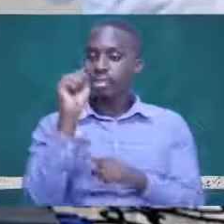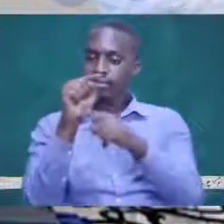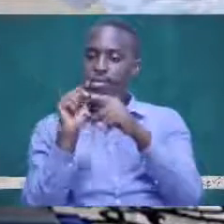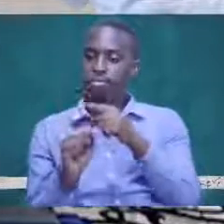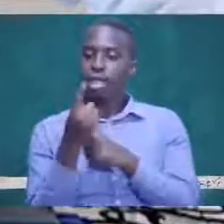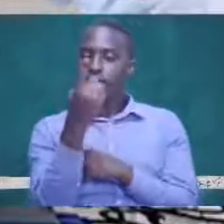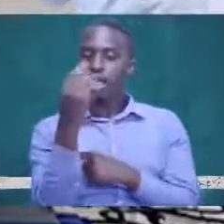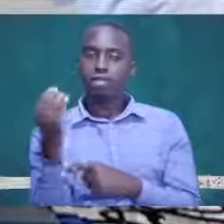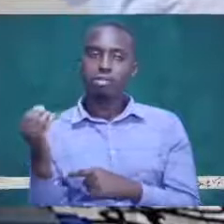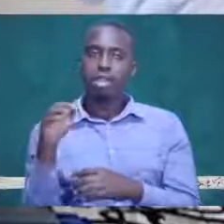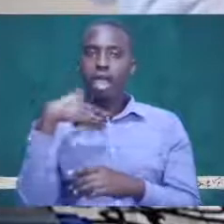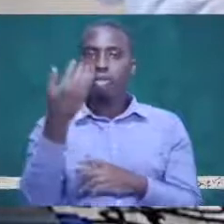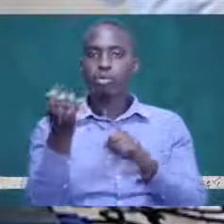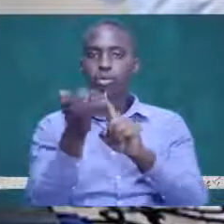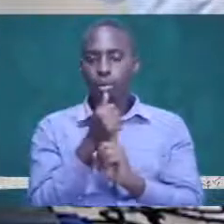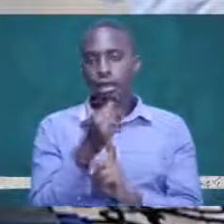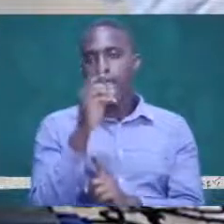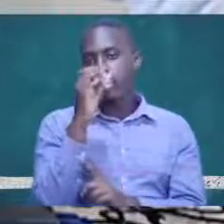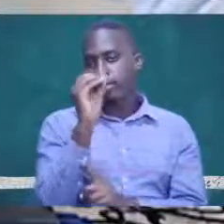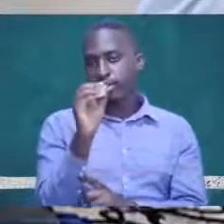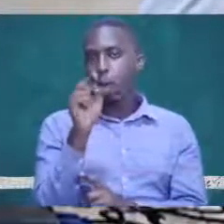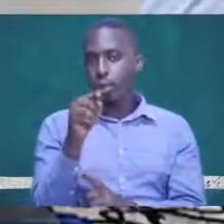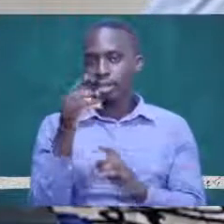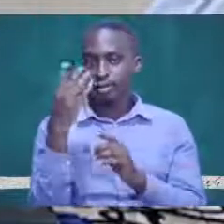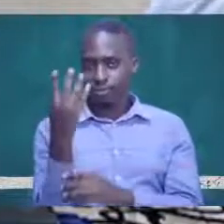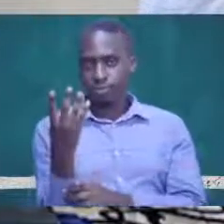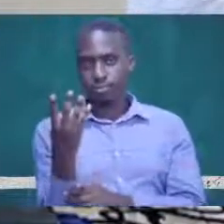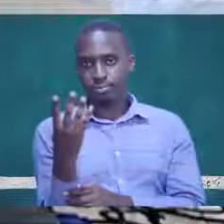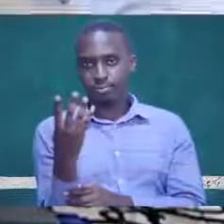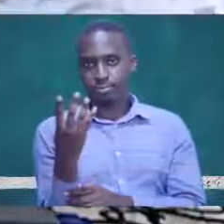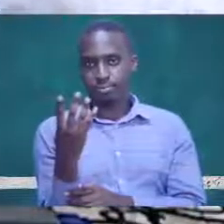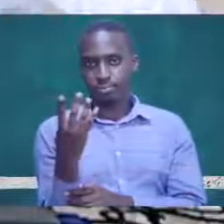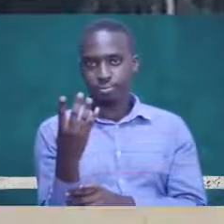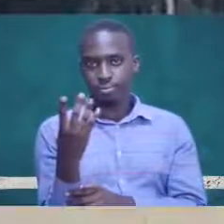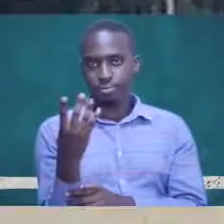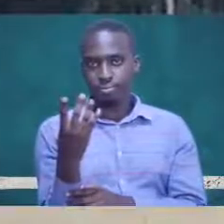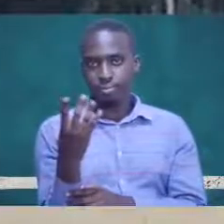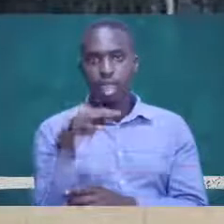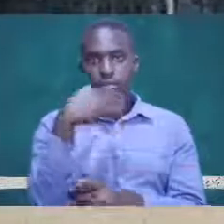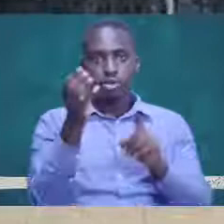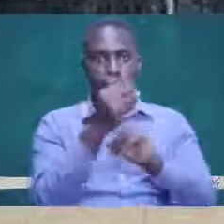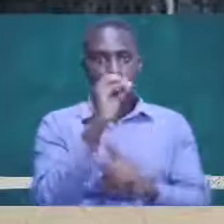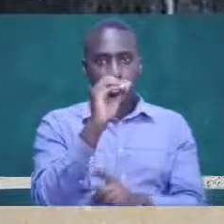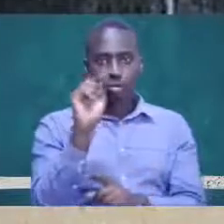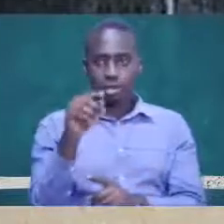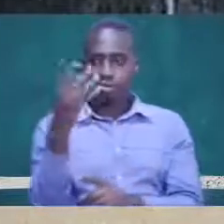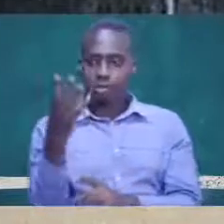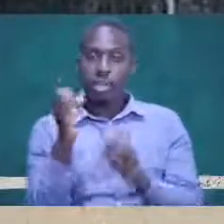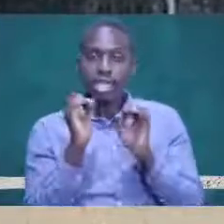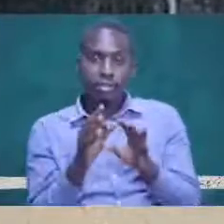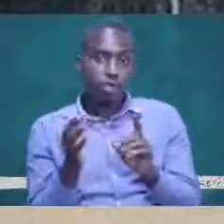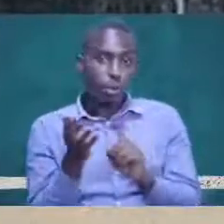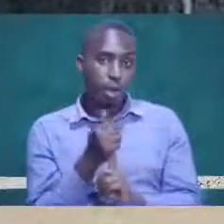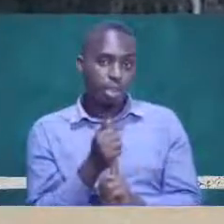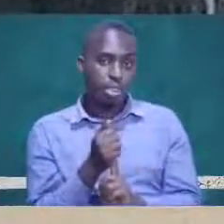100. You will get 0.4. You will get 0.4. Now, if you get